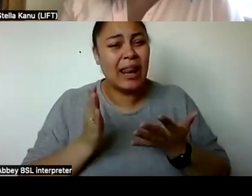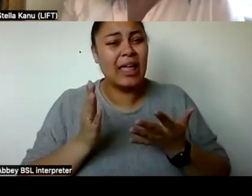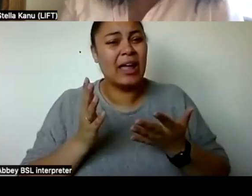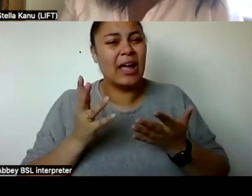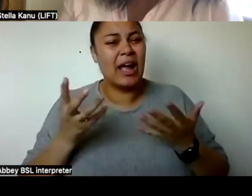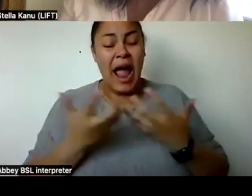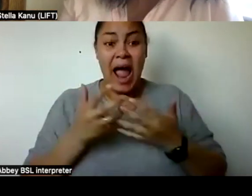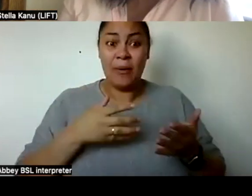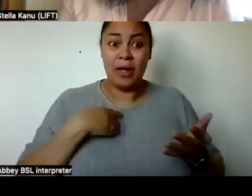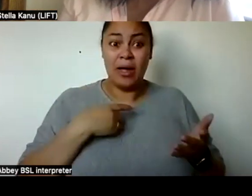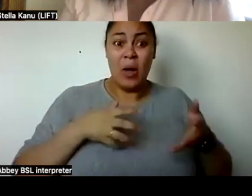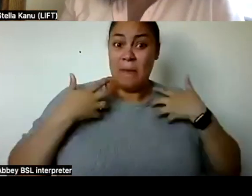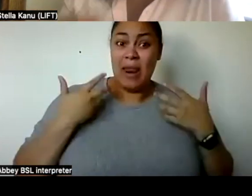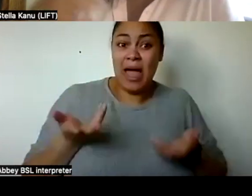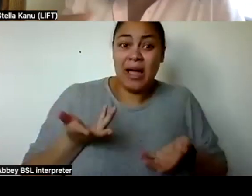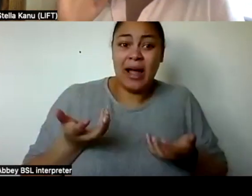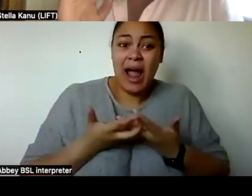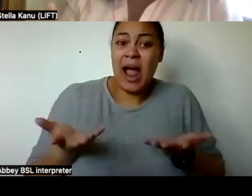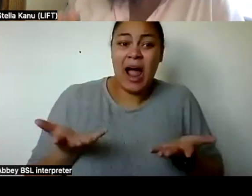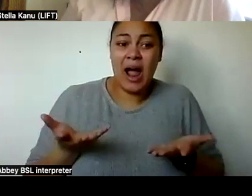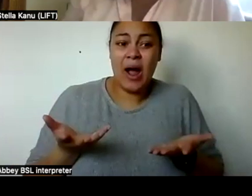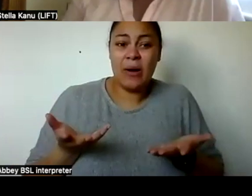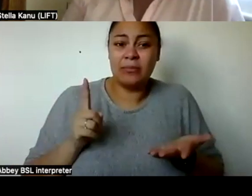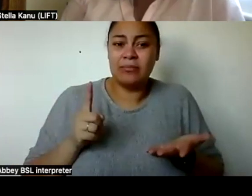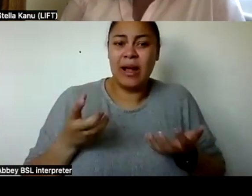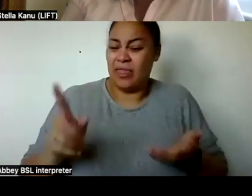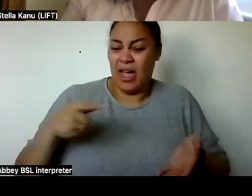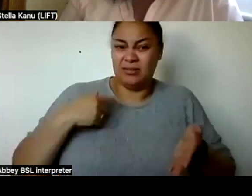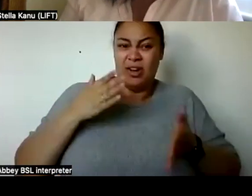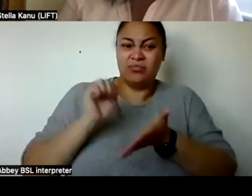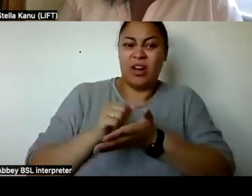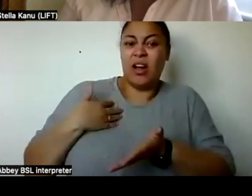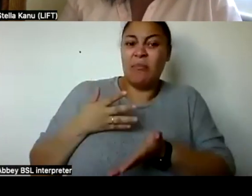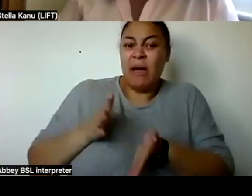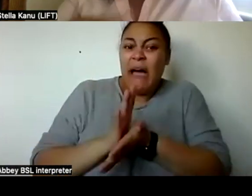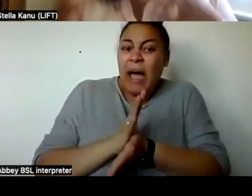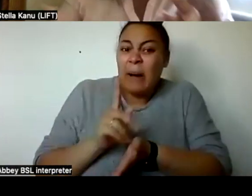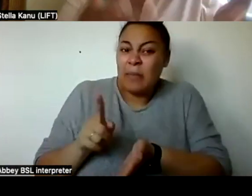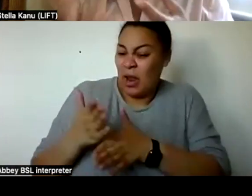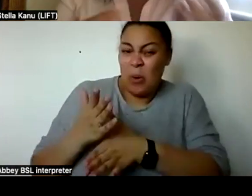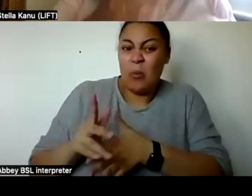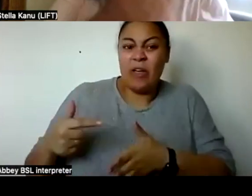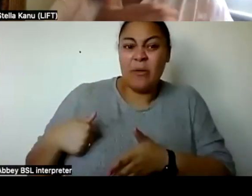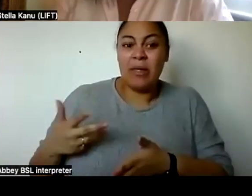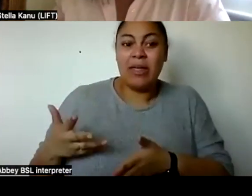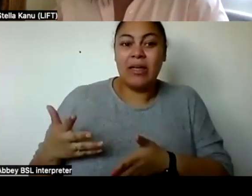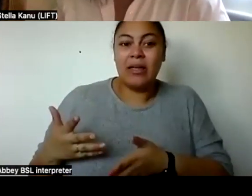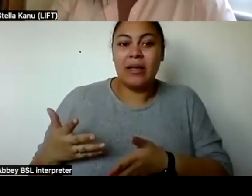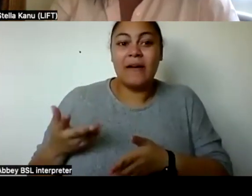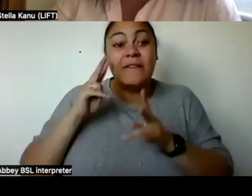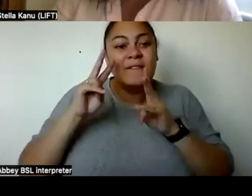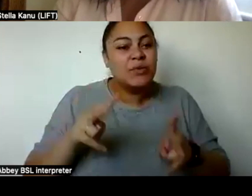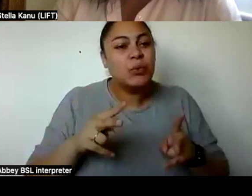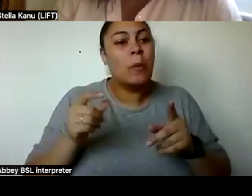can make complaints. How can they say, actually, this is not working for me? Or, you know, so yeah, this idea of review